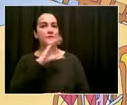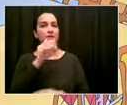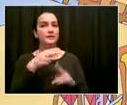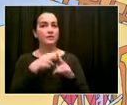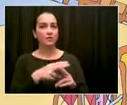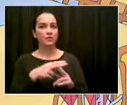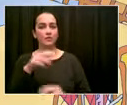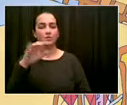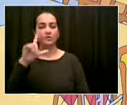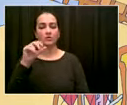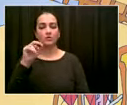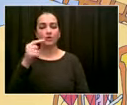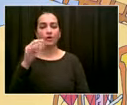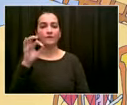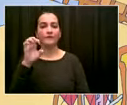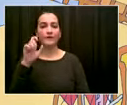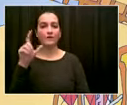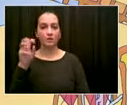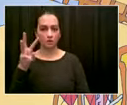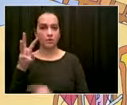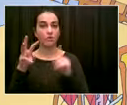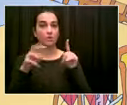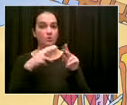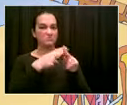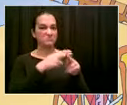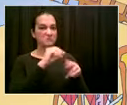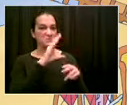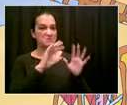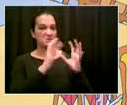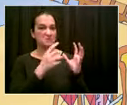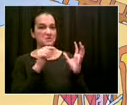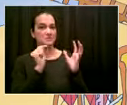Which one are you talking about, Michael? I haven't seen your story. Which are you talking about?